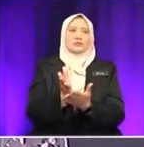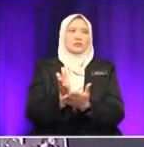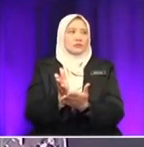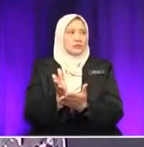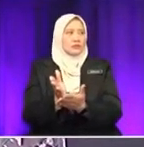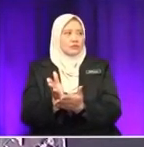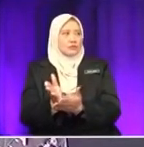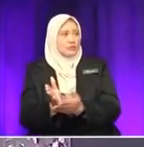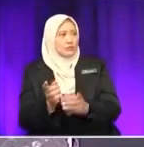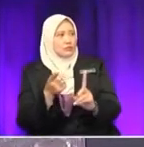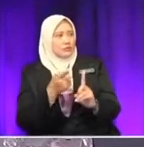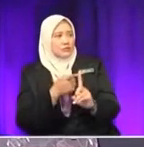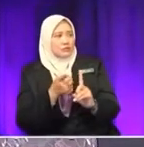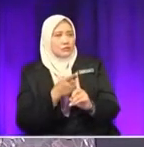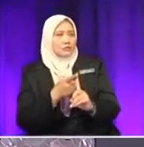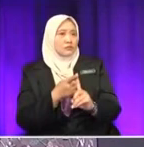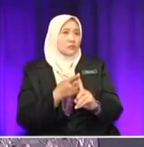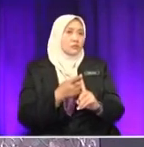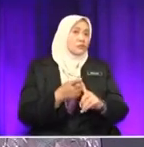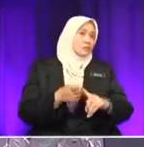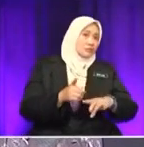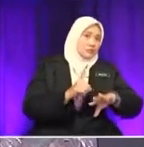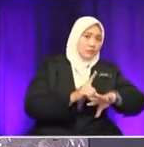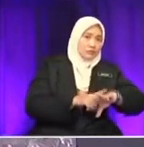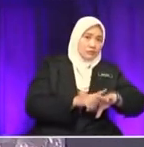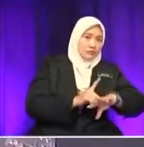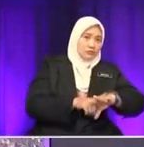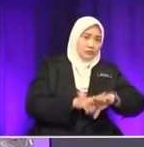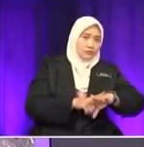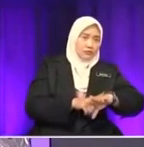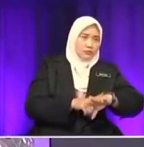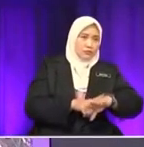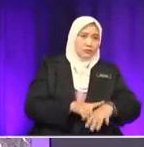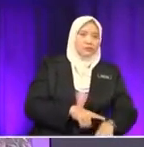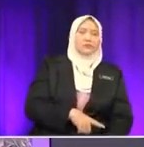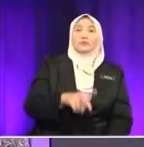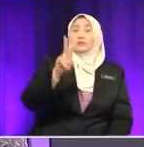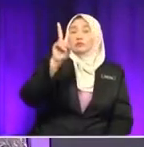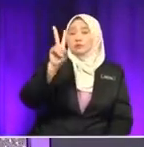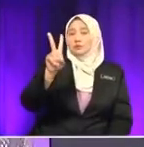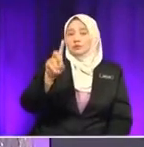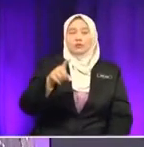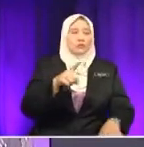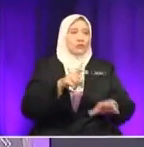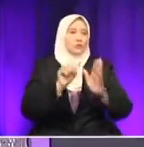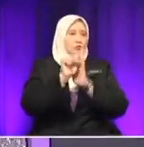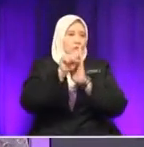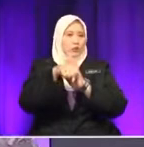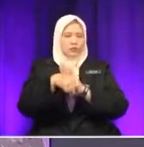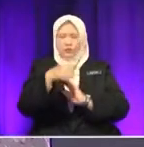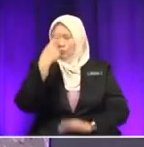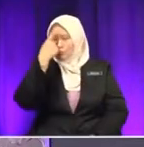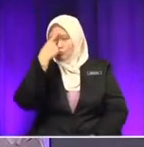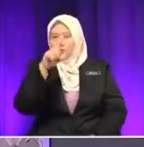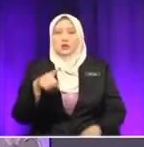the first one will be time. Well, girls and boys, you need to have 2 seconds for you to answer or